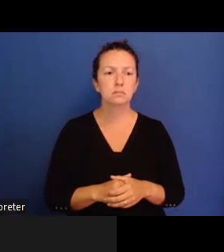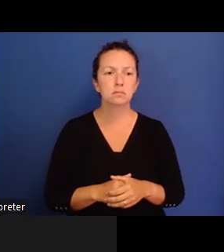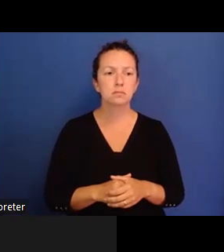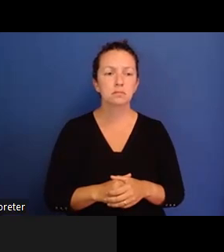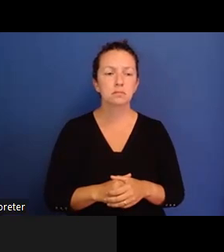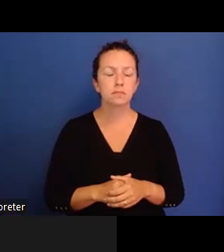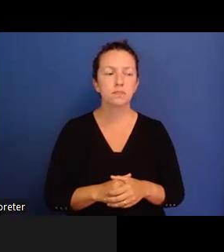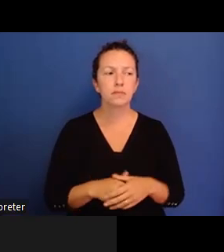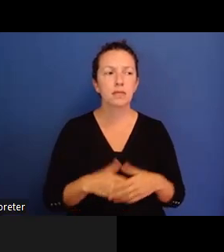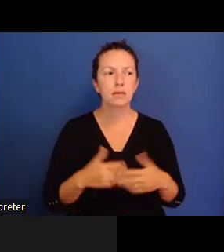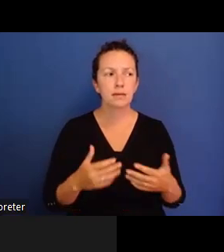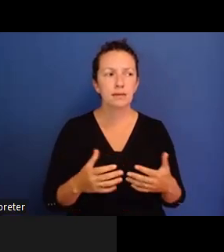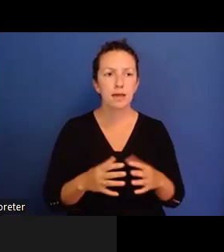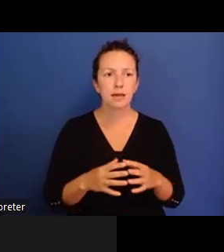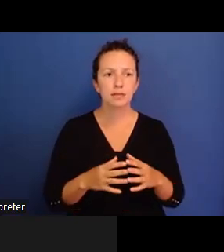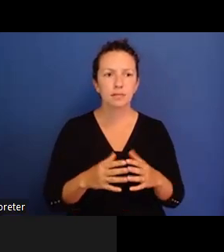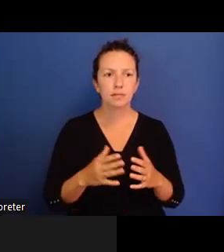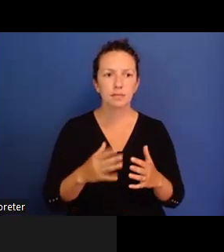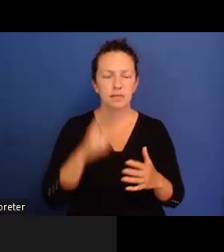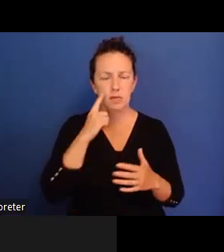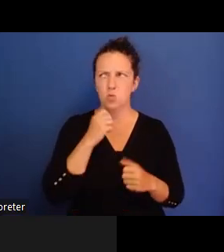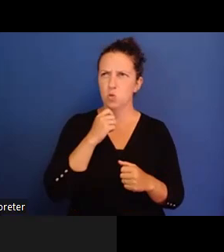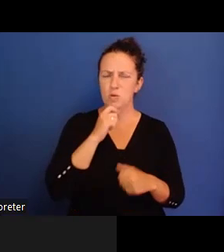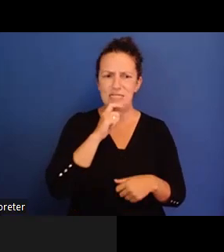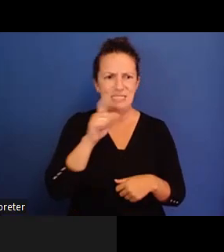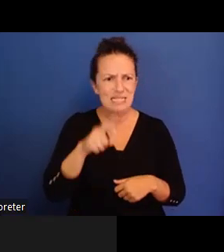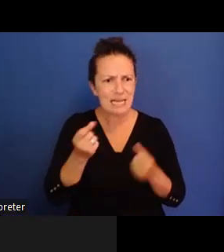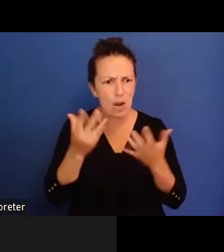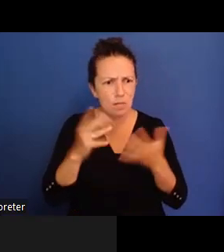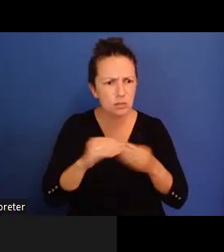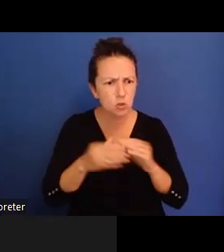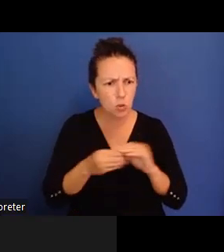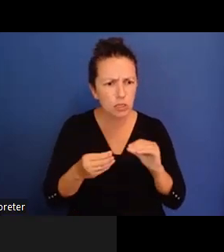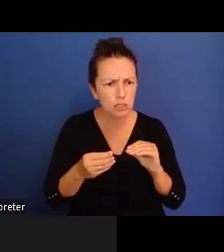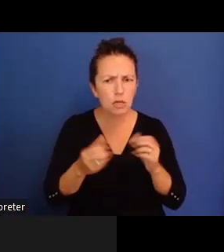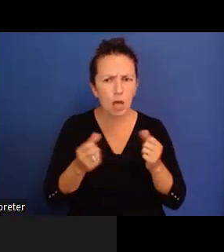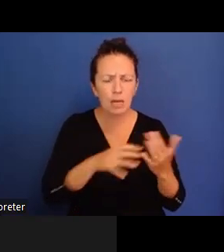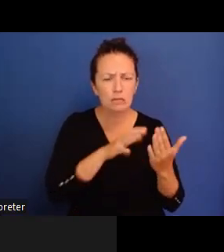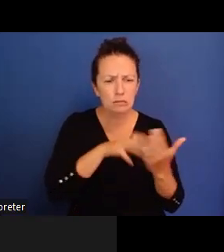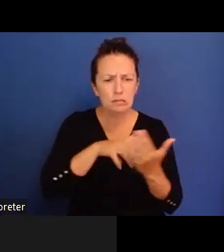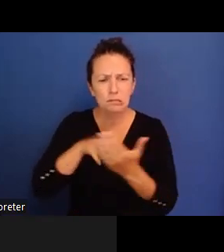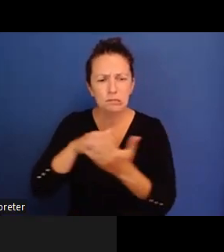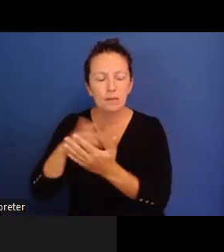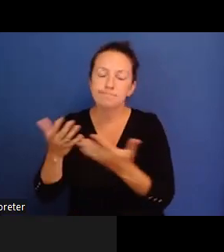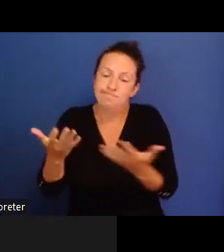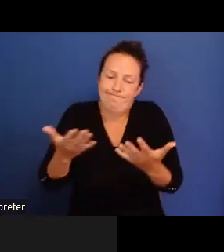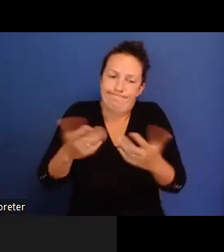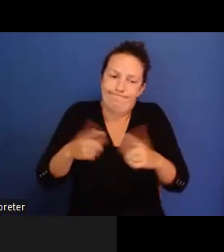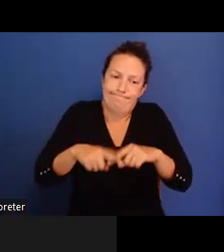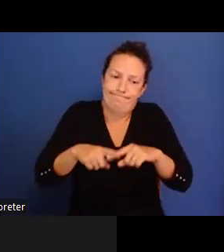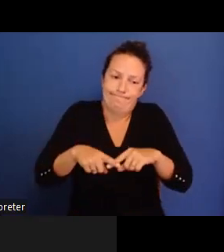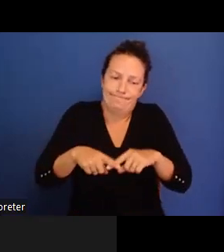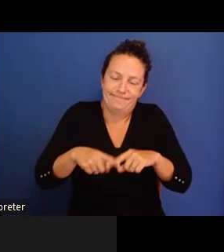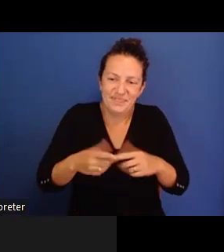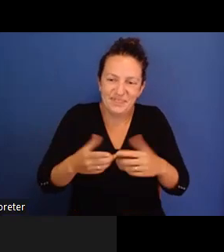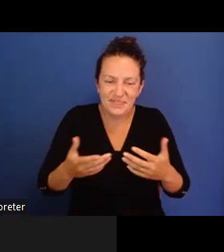suppose the question is like, how many stories do you write? So I think depending, right? Because I've seen people